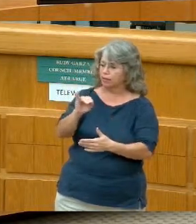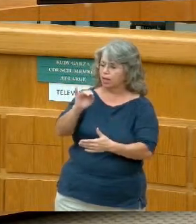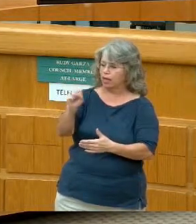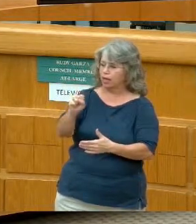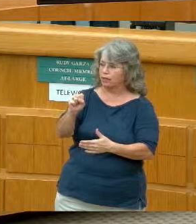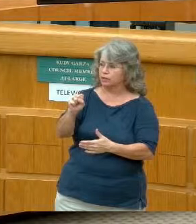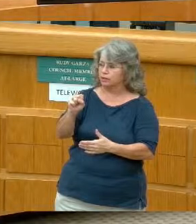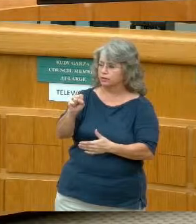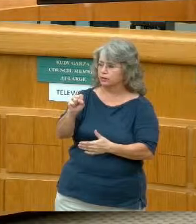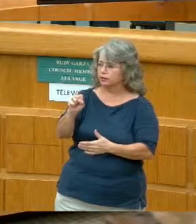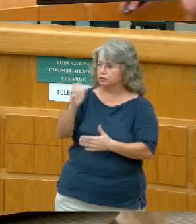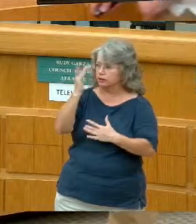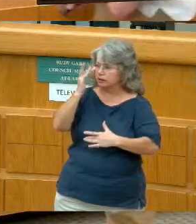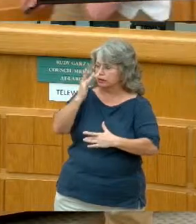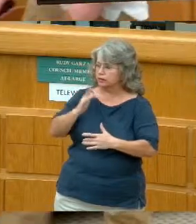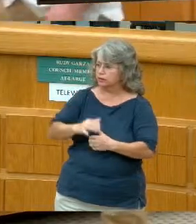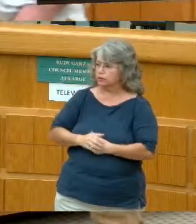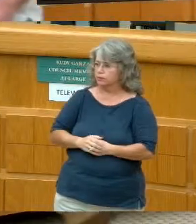syndrome?